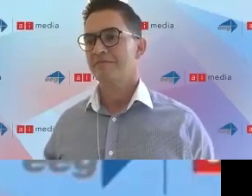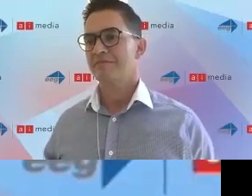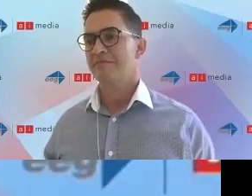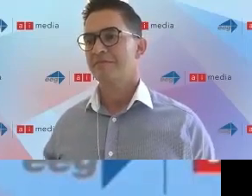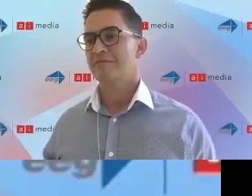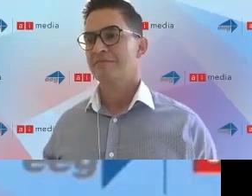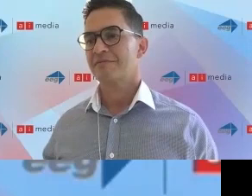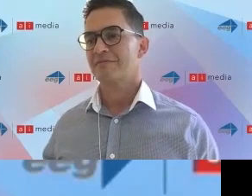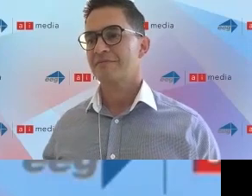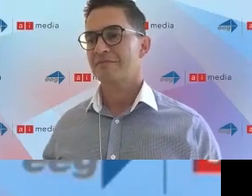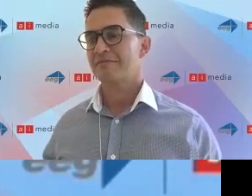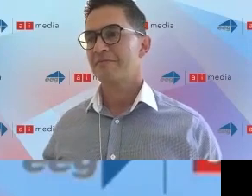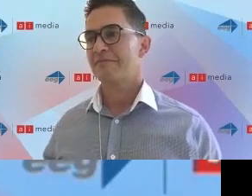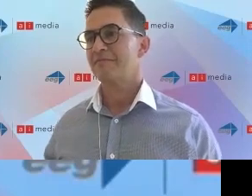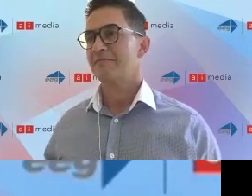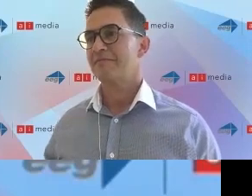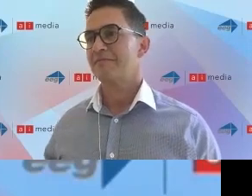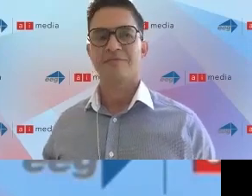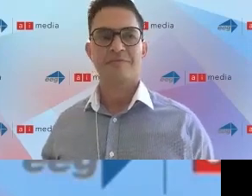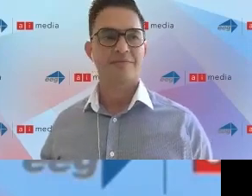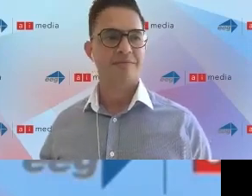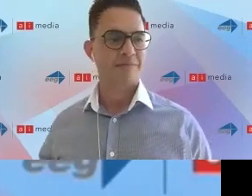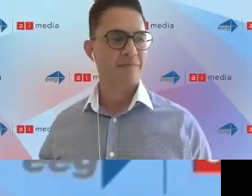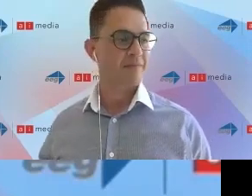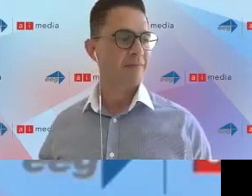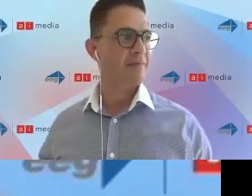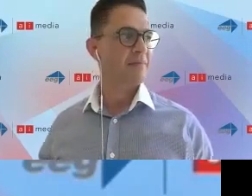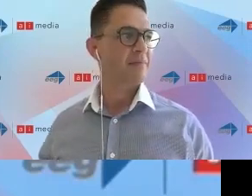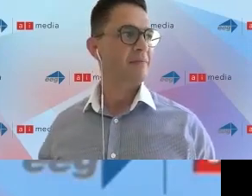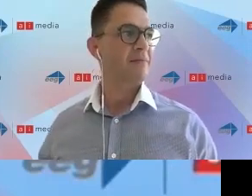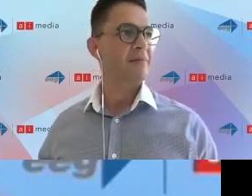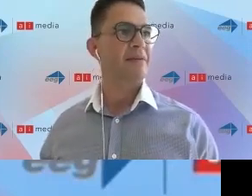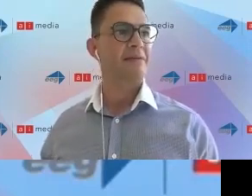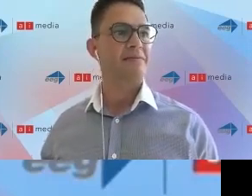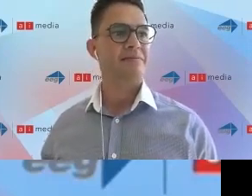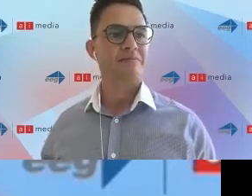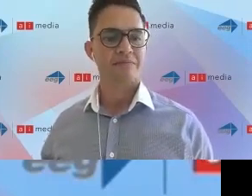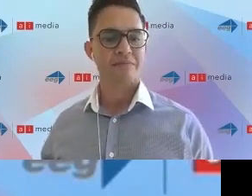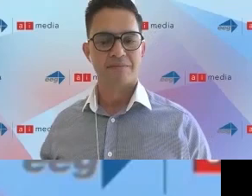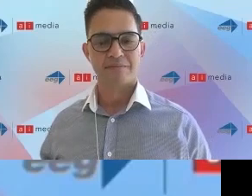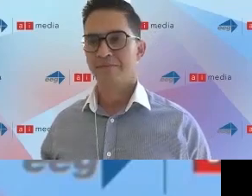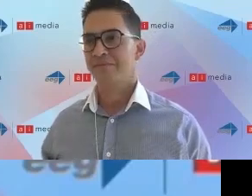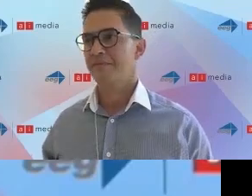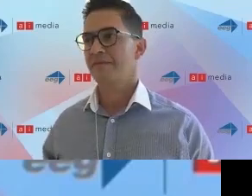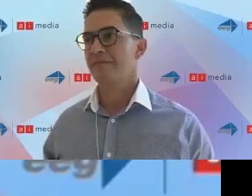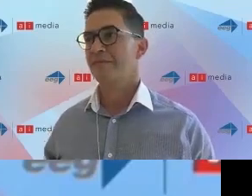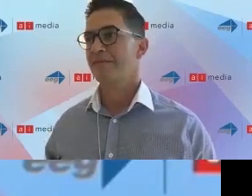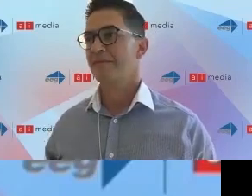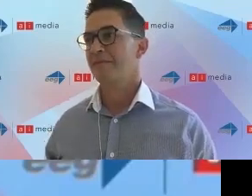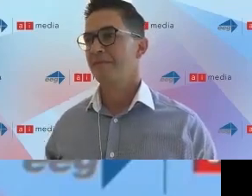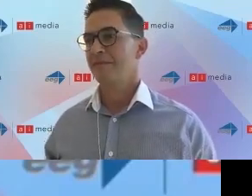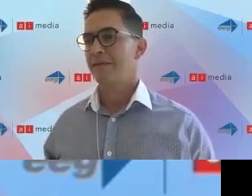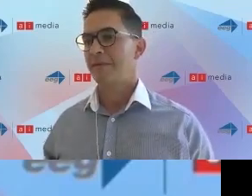no secret that engaged employees are more productive, less likely to leave, and more driven to contribute to a company's